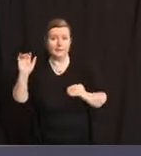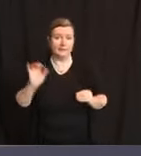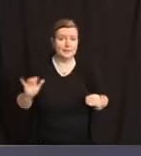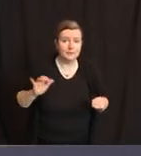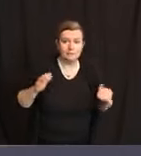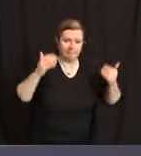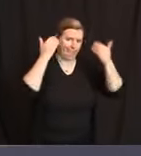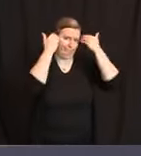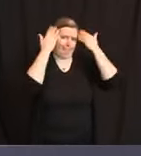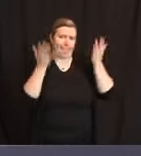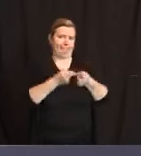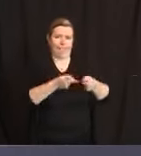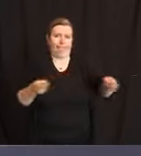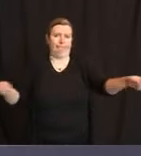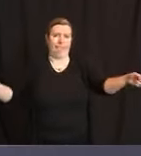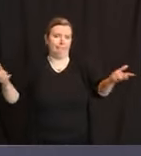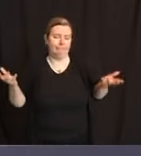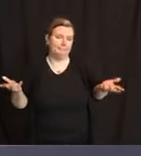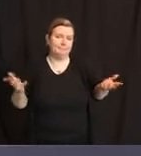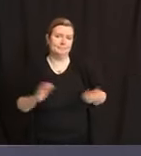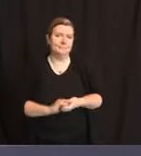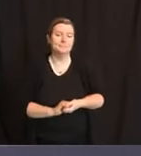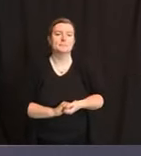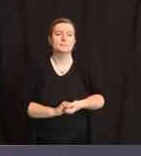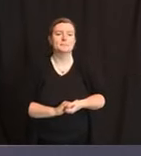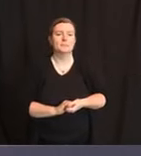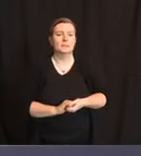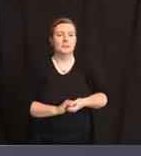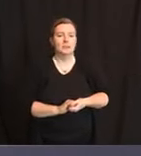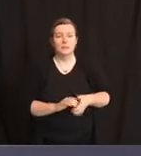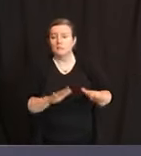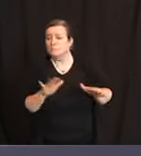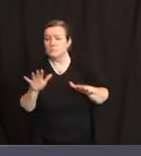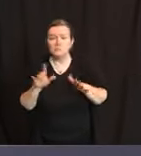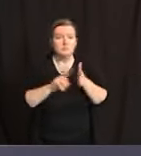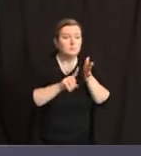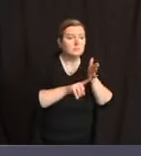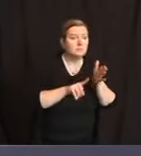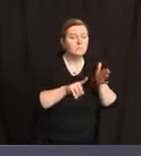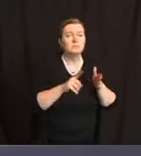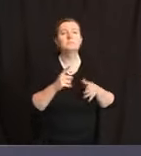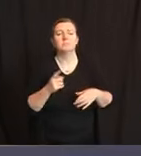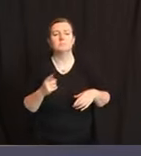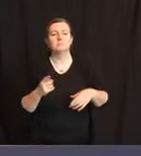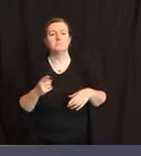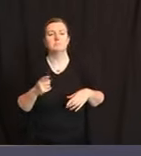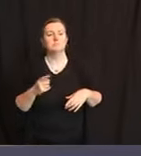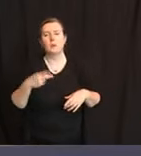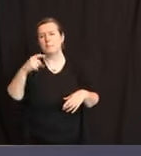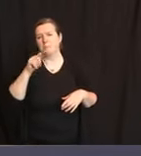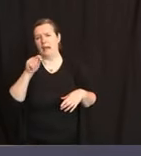You good? Do you have anything, sir? You good? Let's go to Matt here. Hold on, Matt.